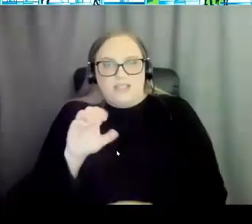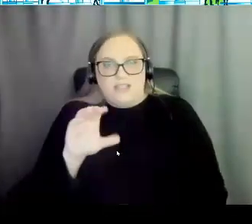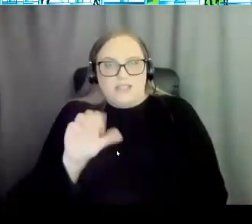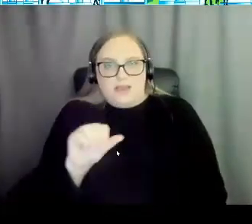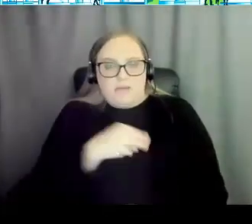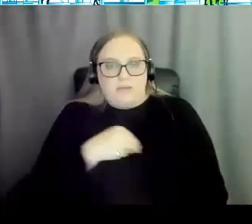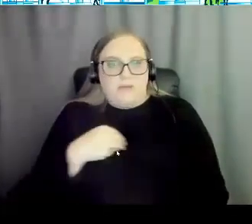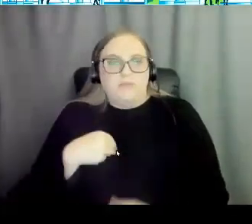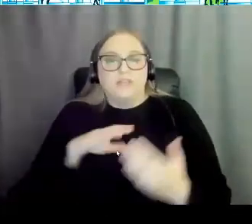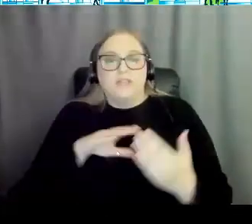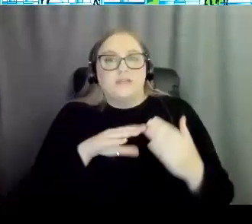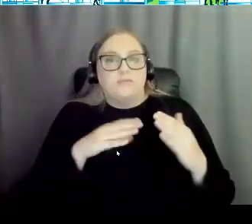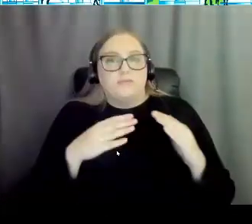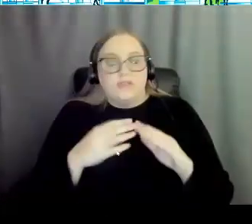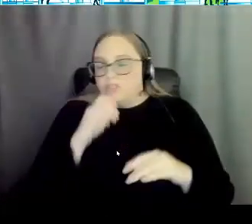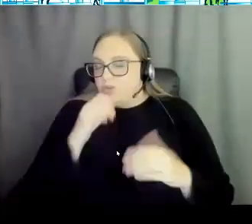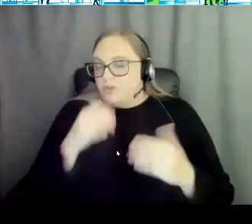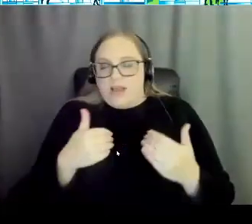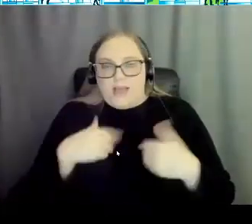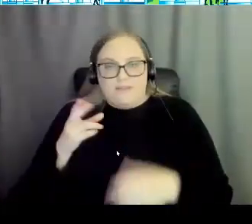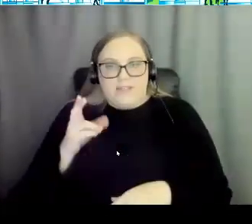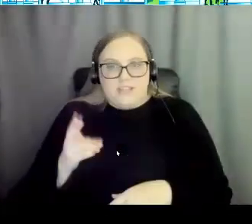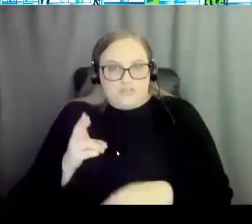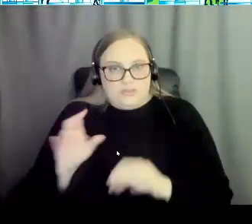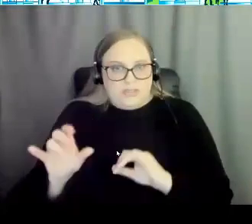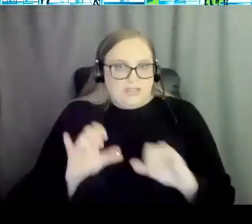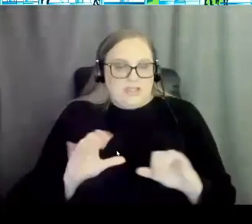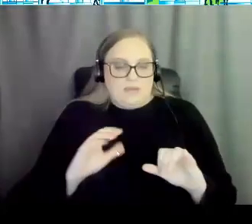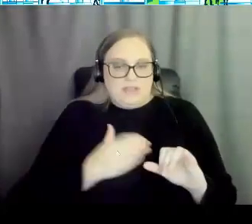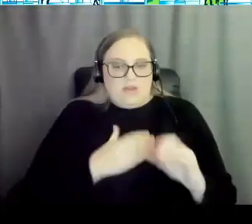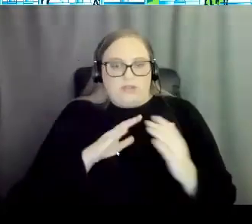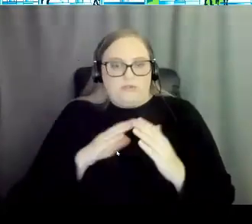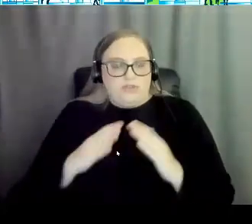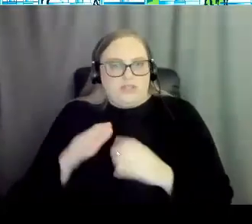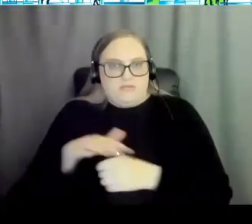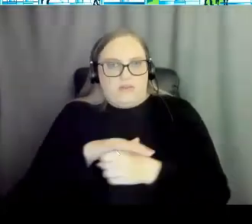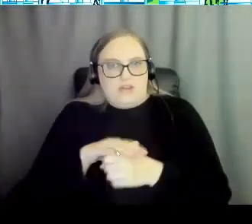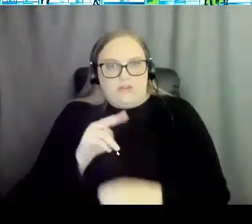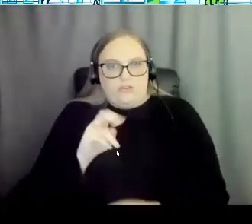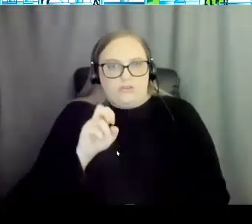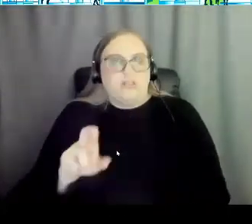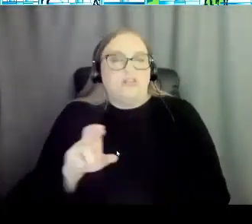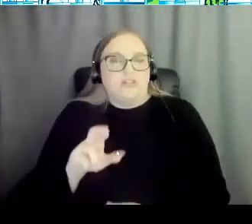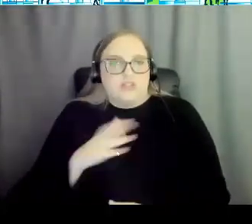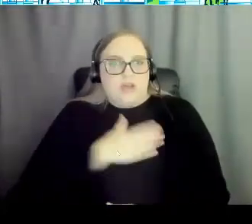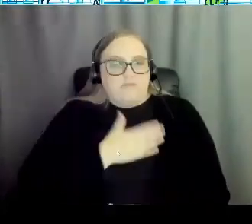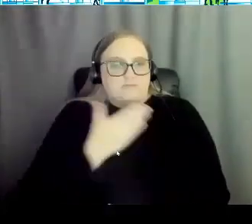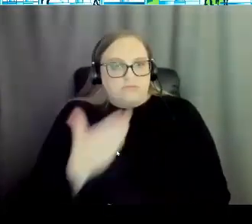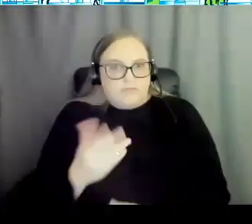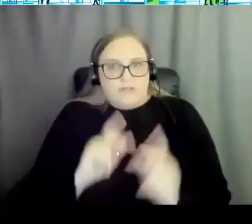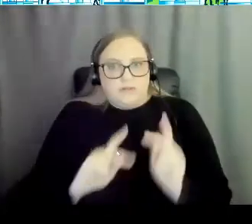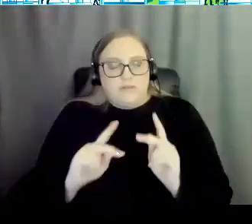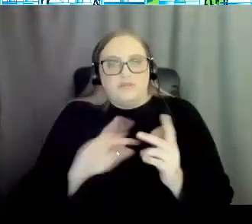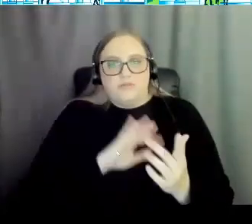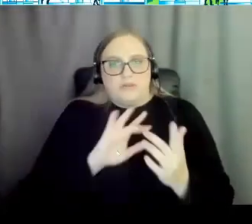that don't have the history that some of our communities have around nuclear. So I would really encourage folks to contact us if you are interested